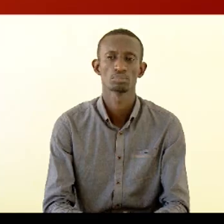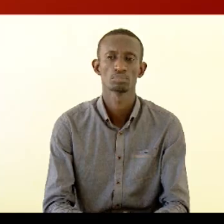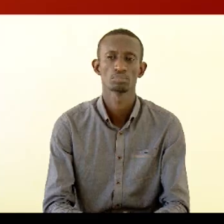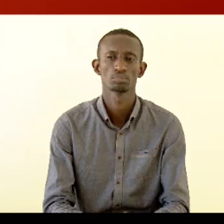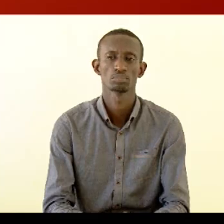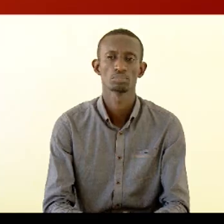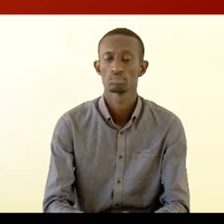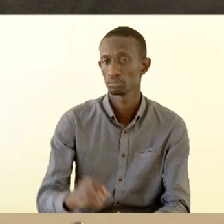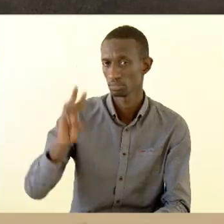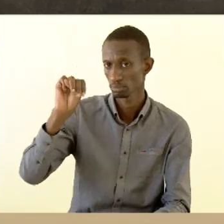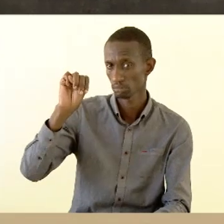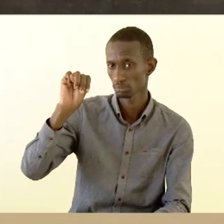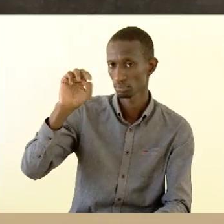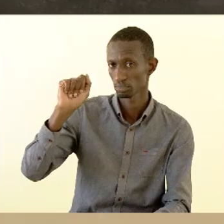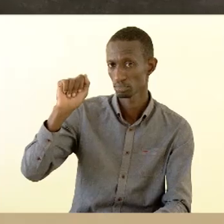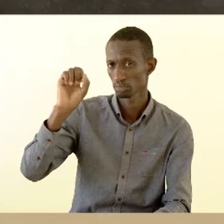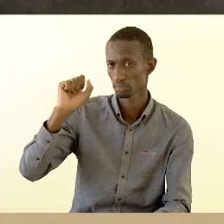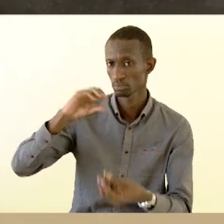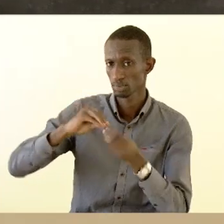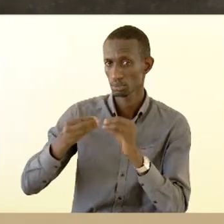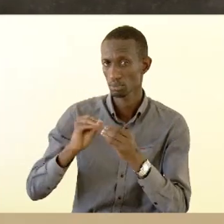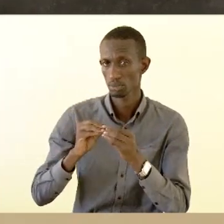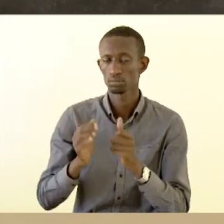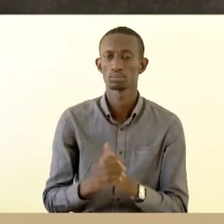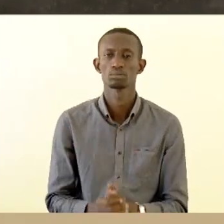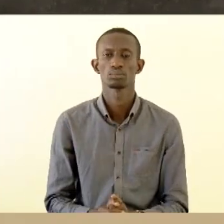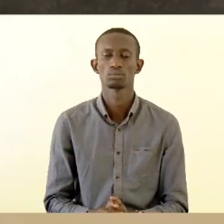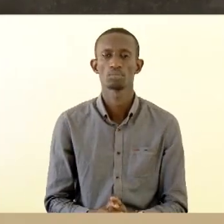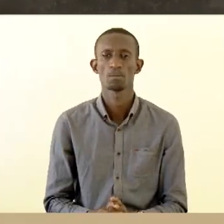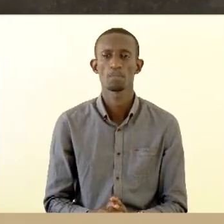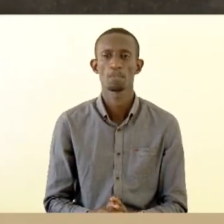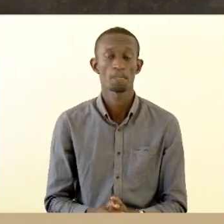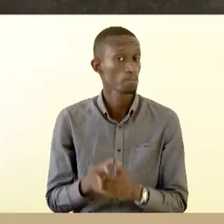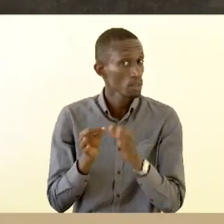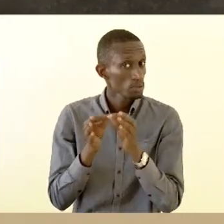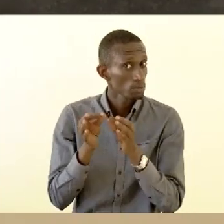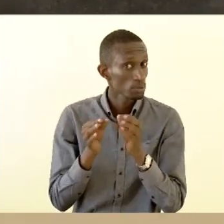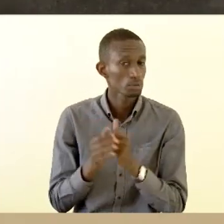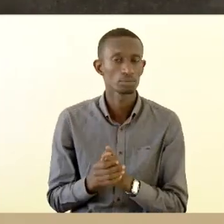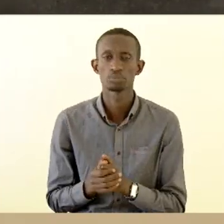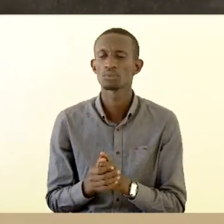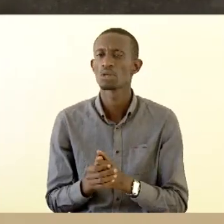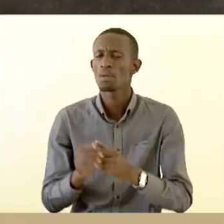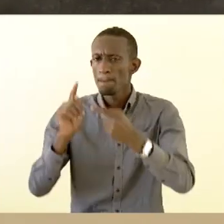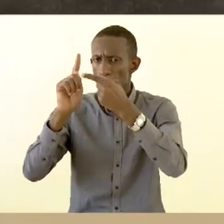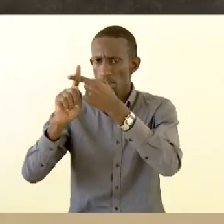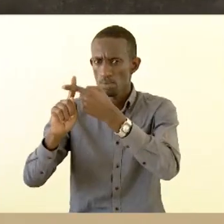Mass number, we defined the mass number as the sum